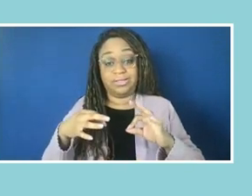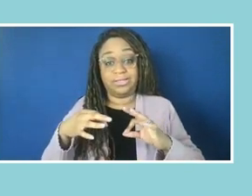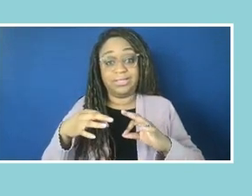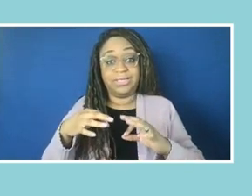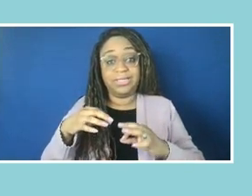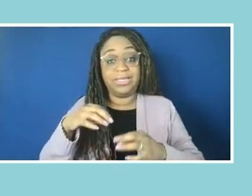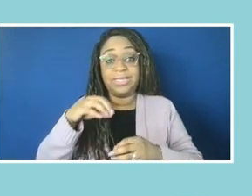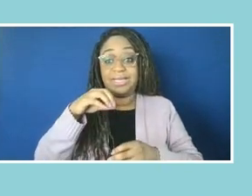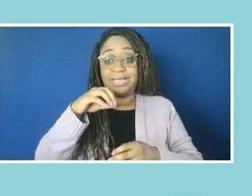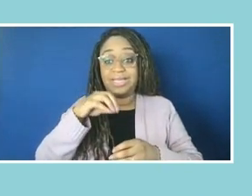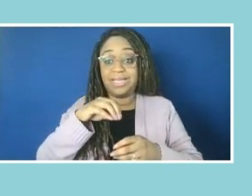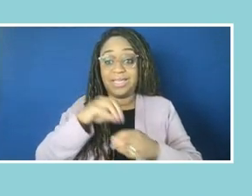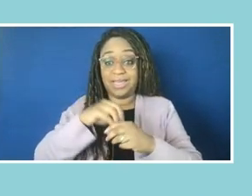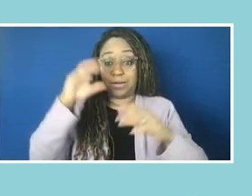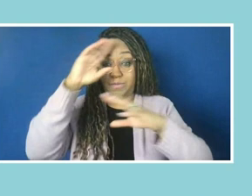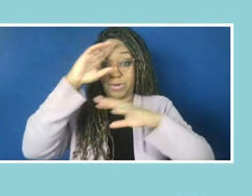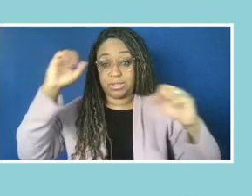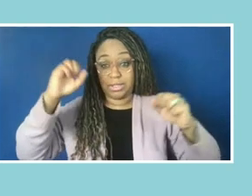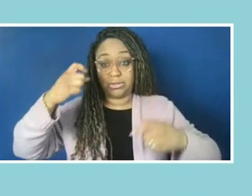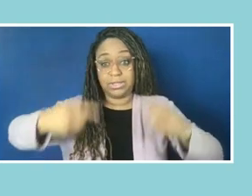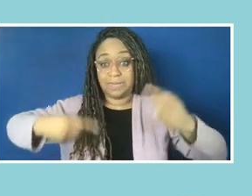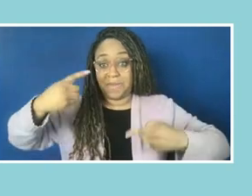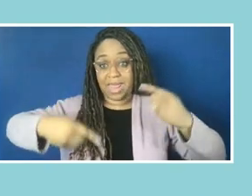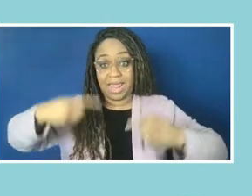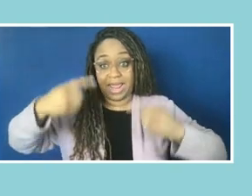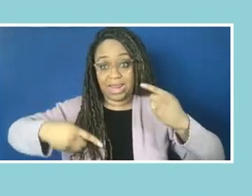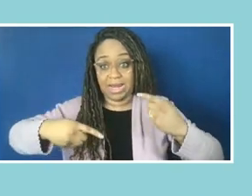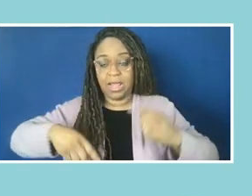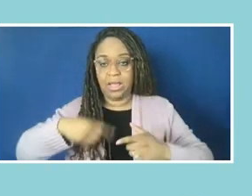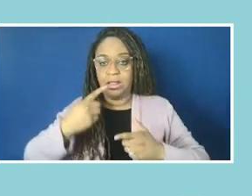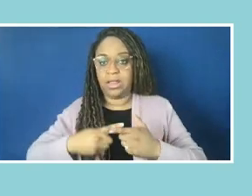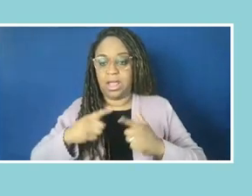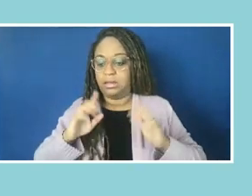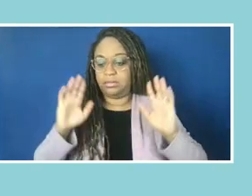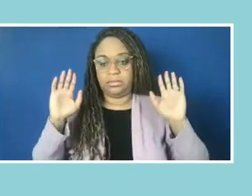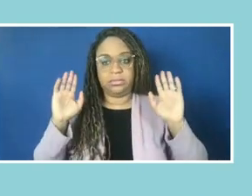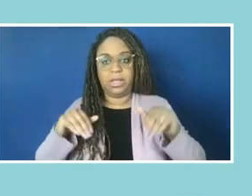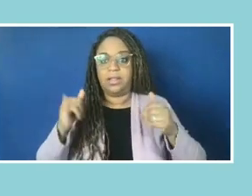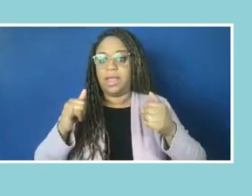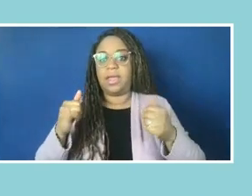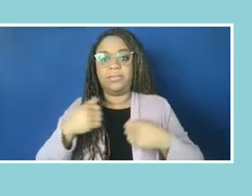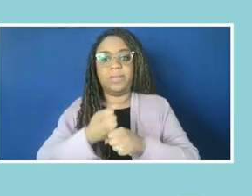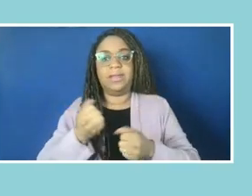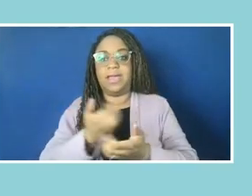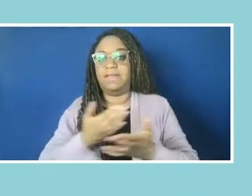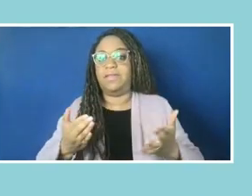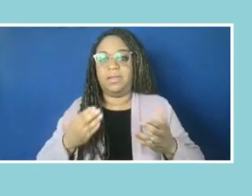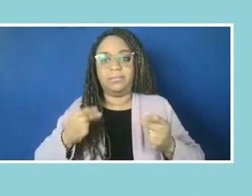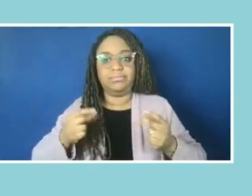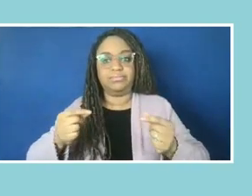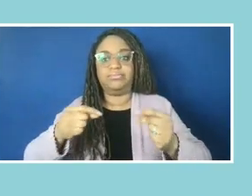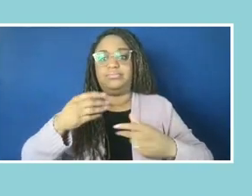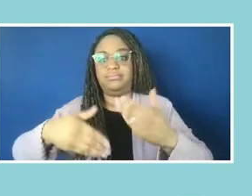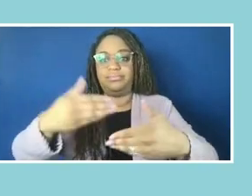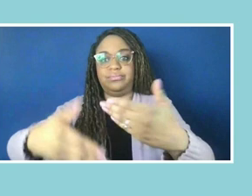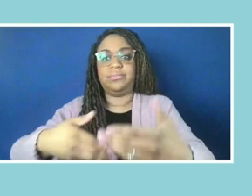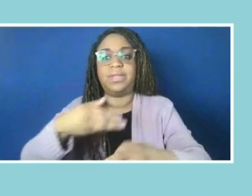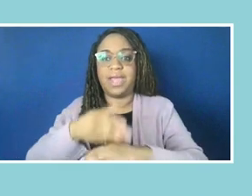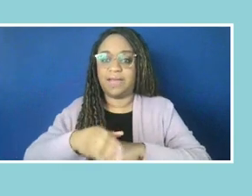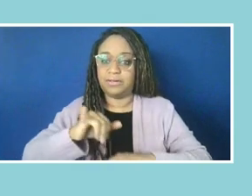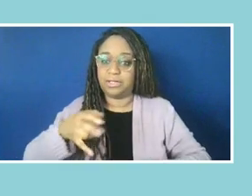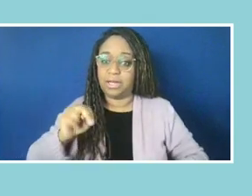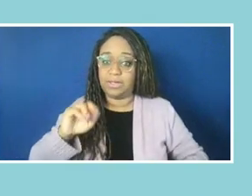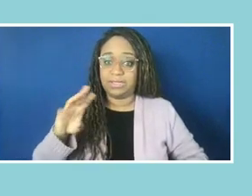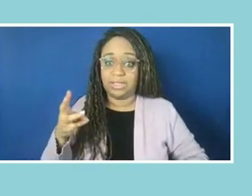in presidential debates, that was the end of them. They just basically expedited everything after January 6th. The Proud Boys themselves did that.